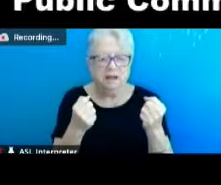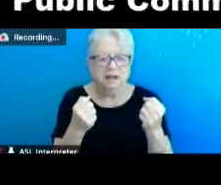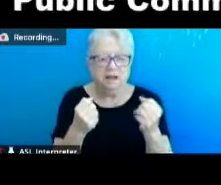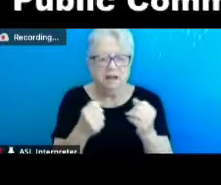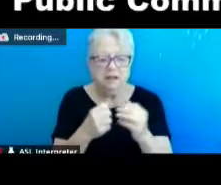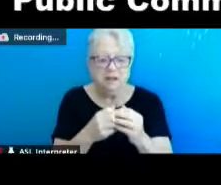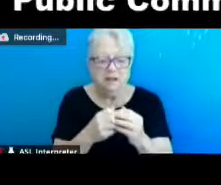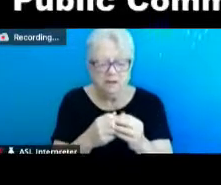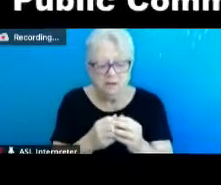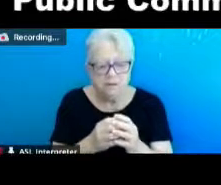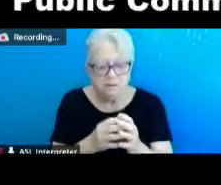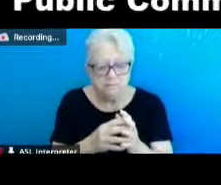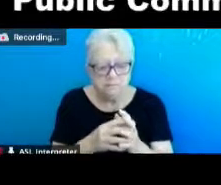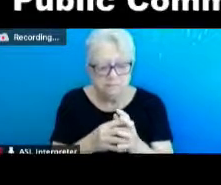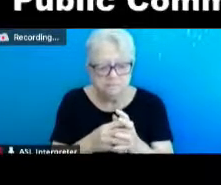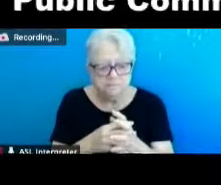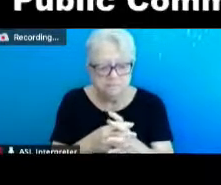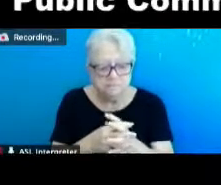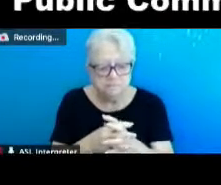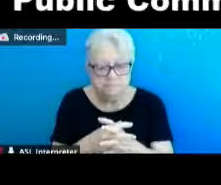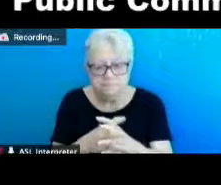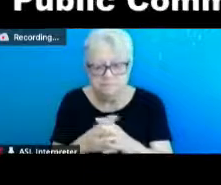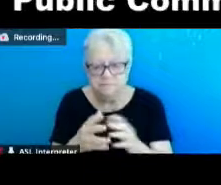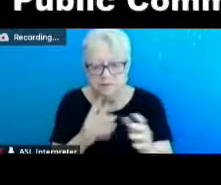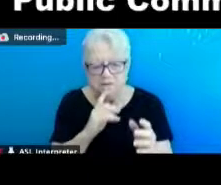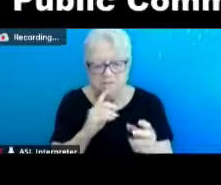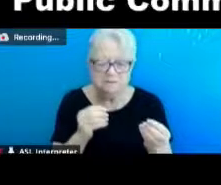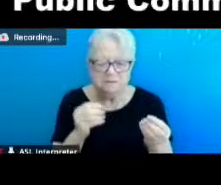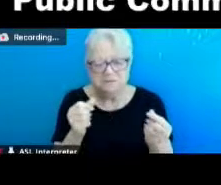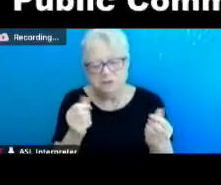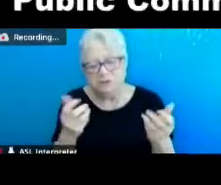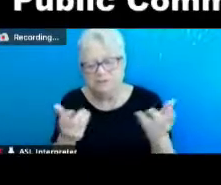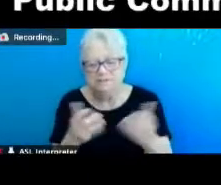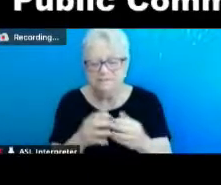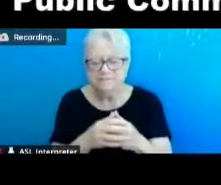efficiently run meeting. Very good. Yeah, that's kind.